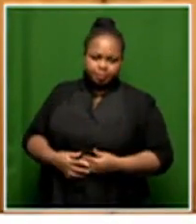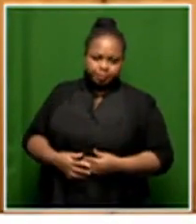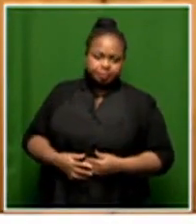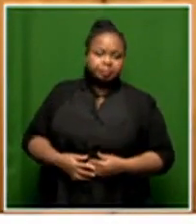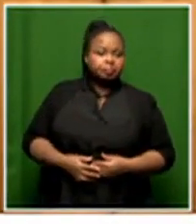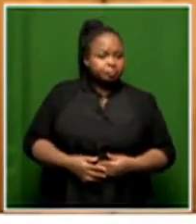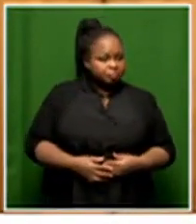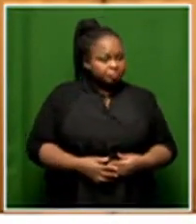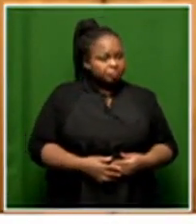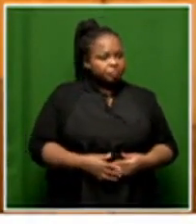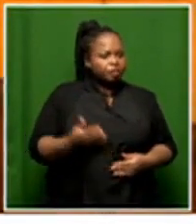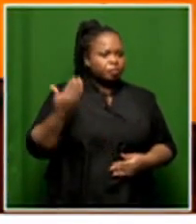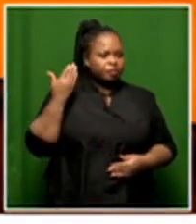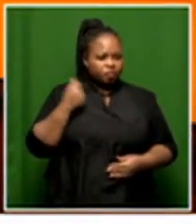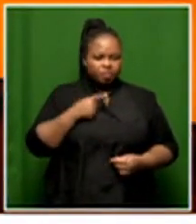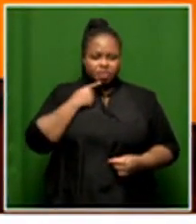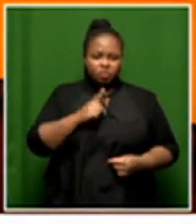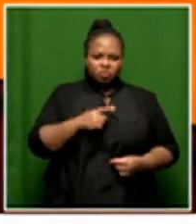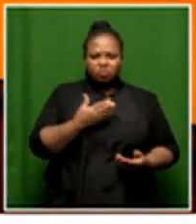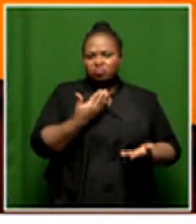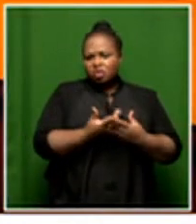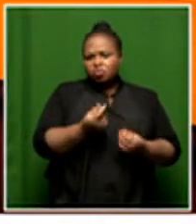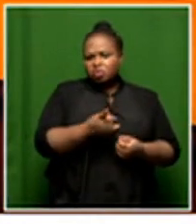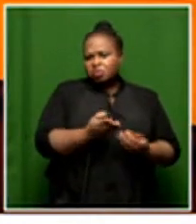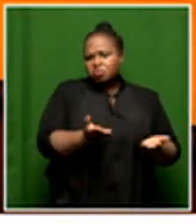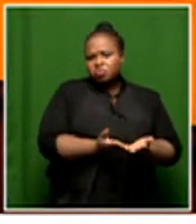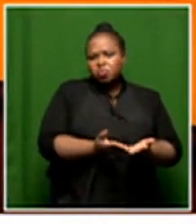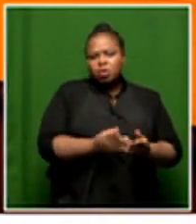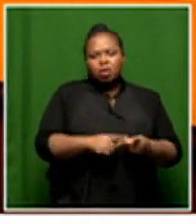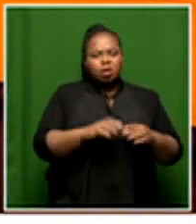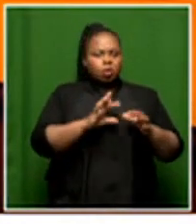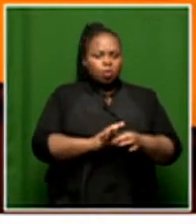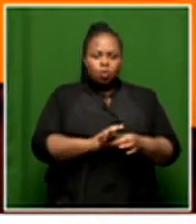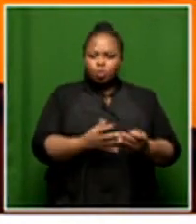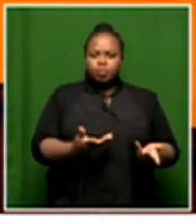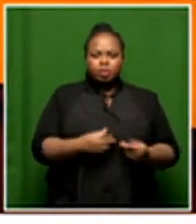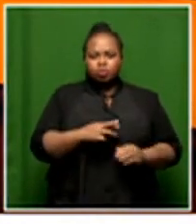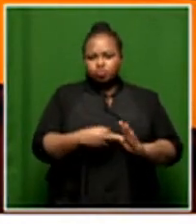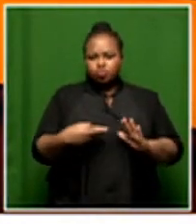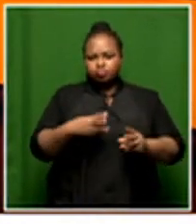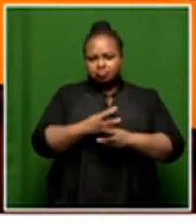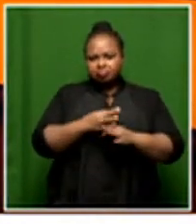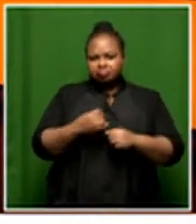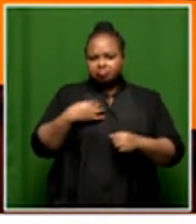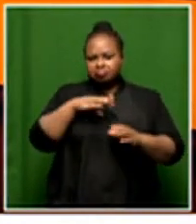And I said in the intro that you can do this at school, you can do this at home. What is the role of the